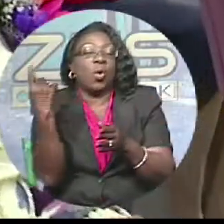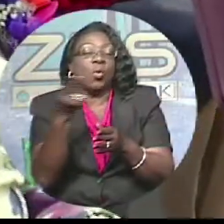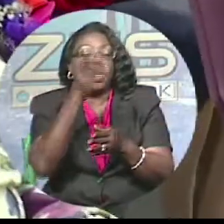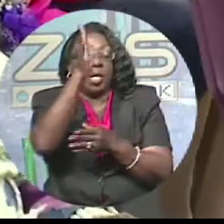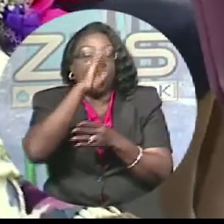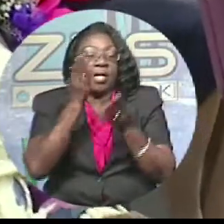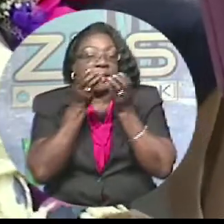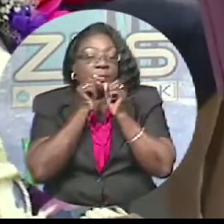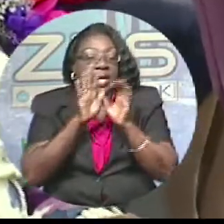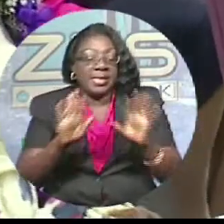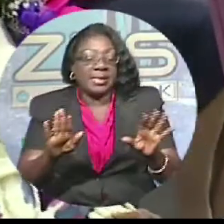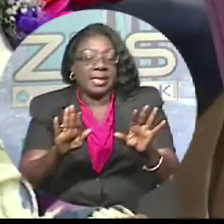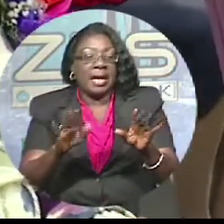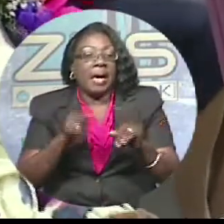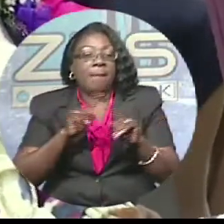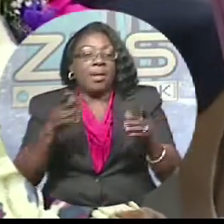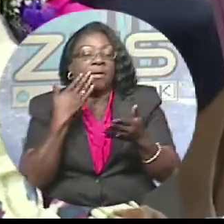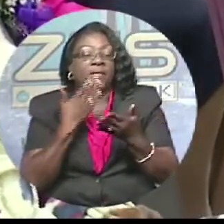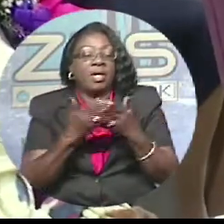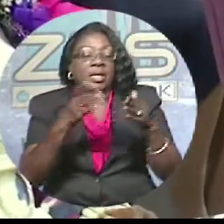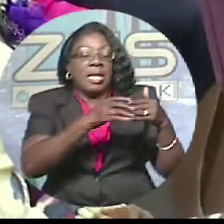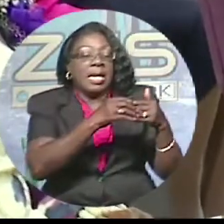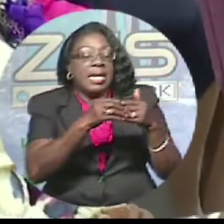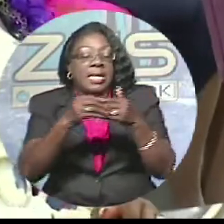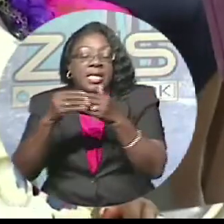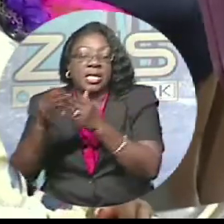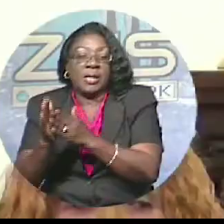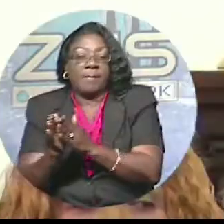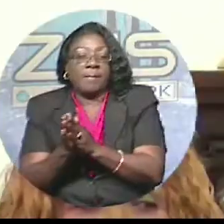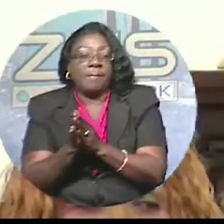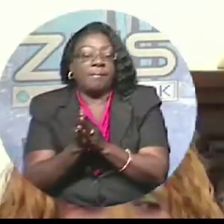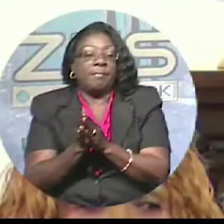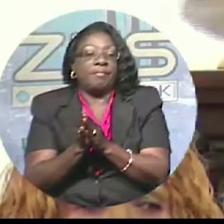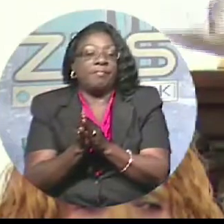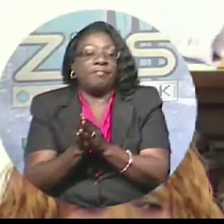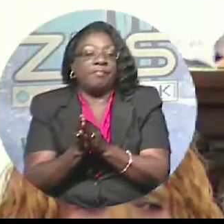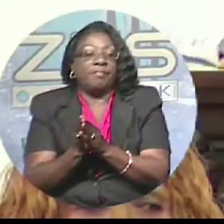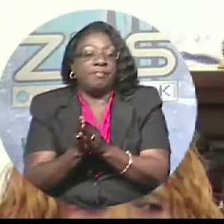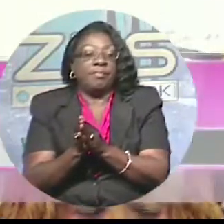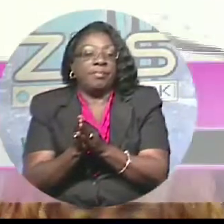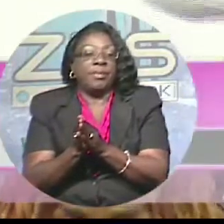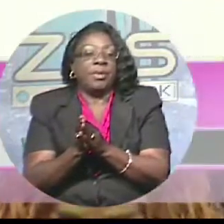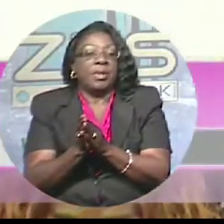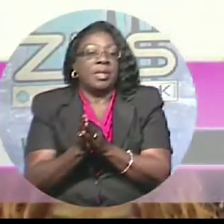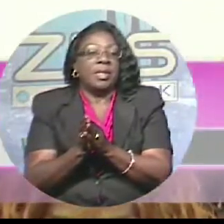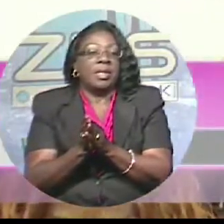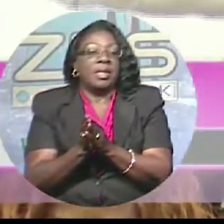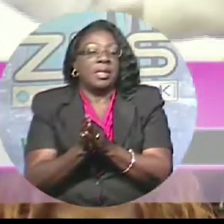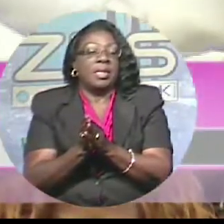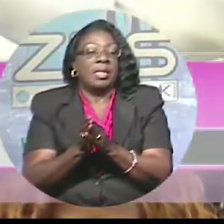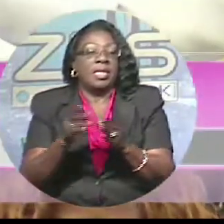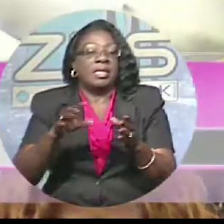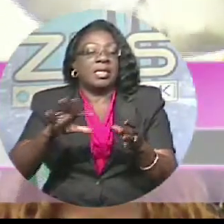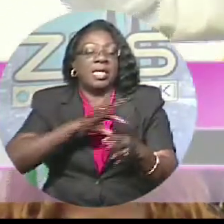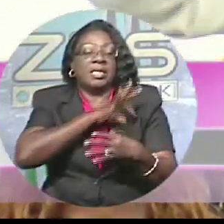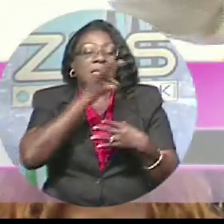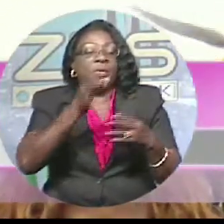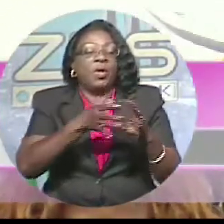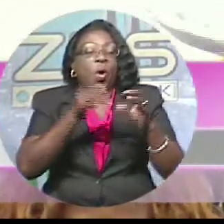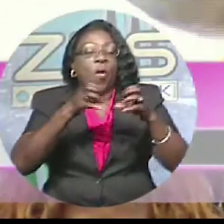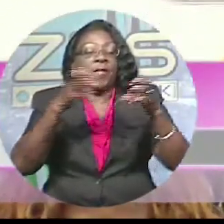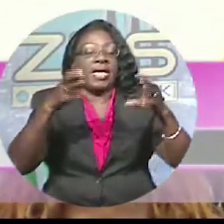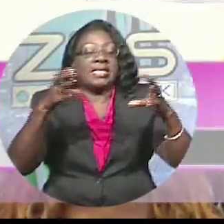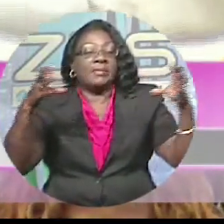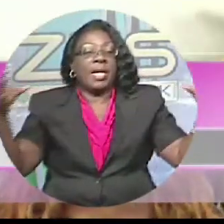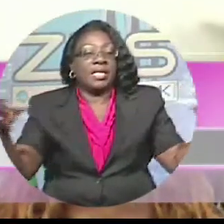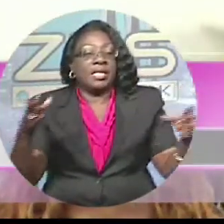leadership. He said it was also a sign of more to come. If the spirit of expansion is upon